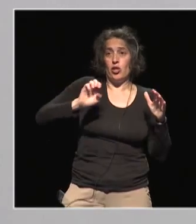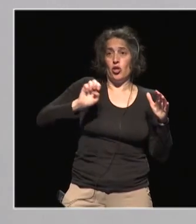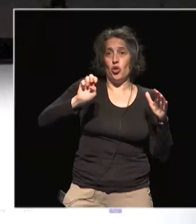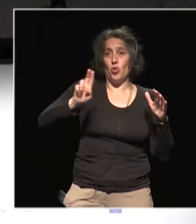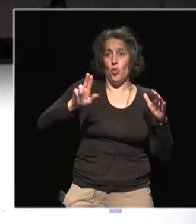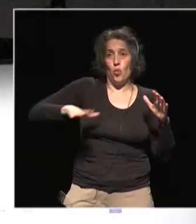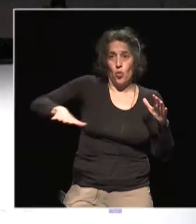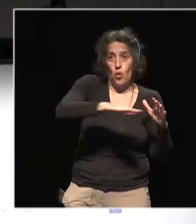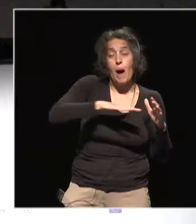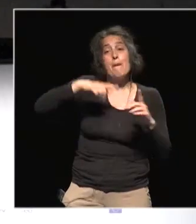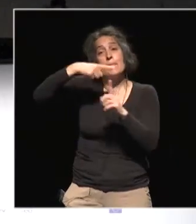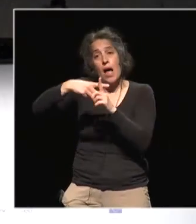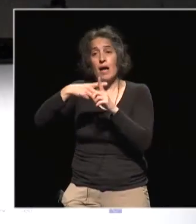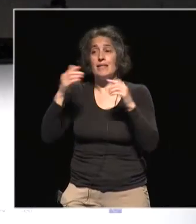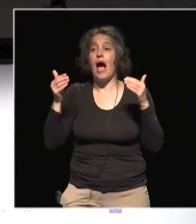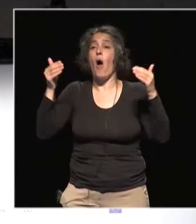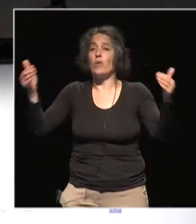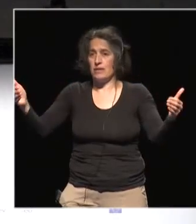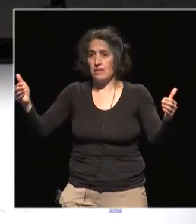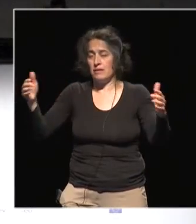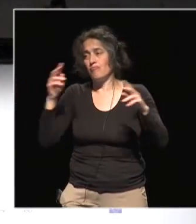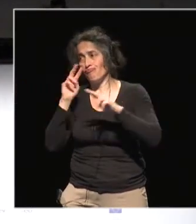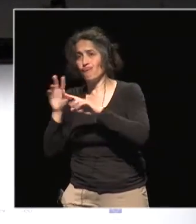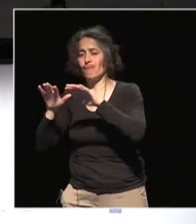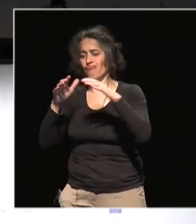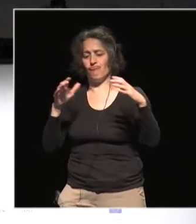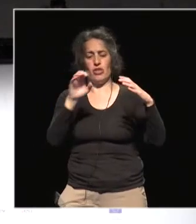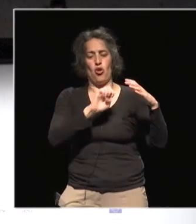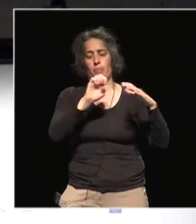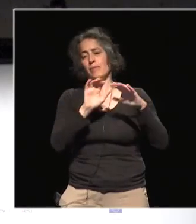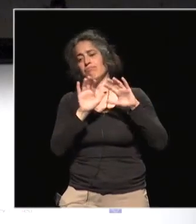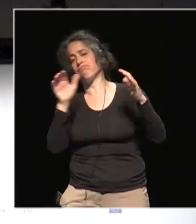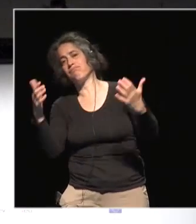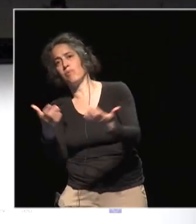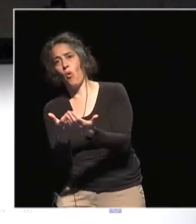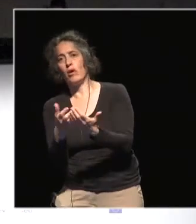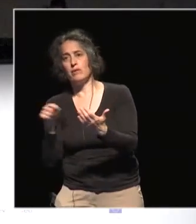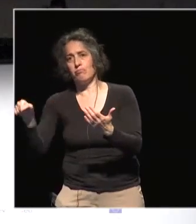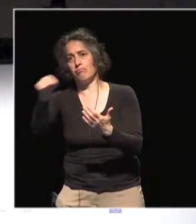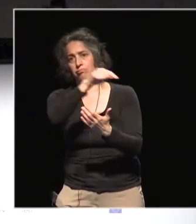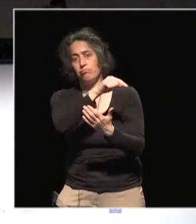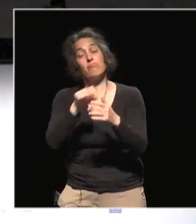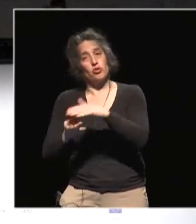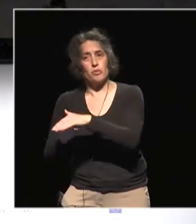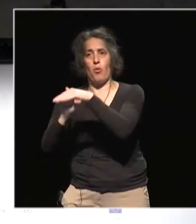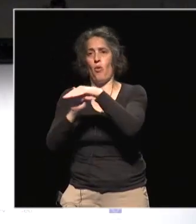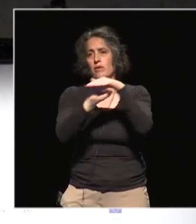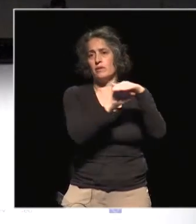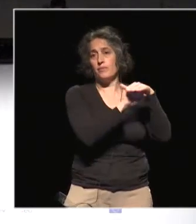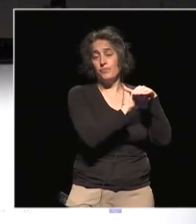focus our support better. And the INDCs that all countries are going to bring on the table is the unique chance